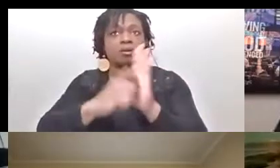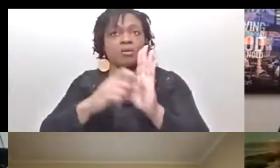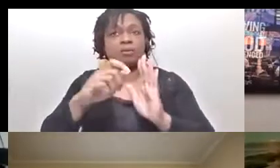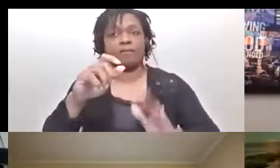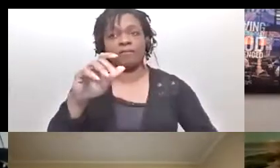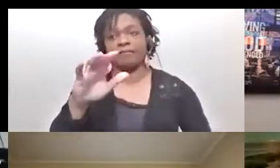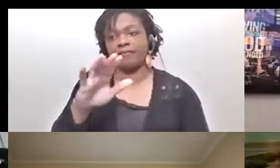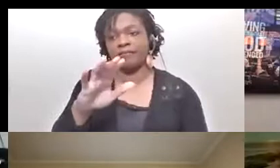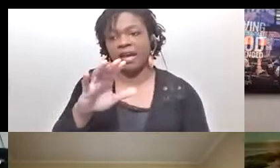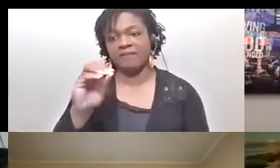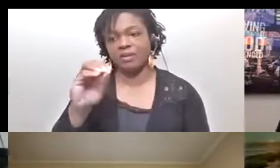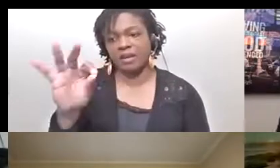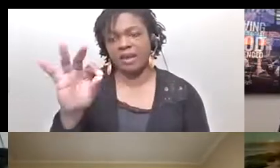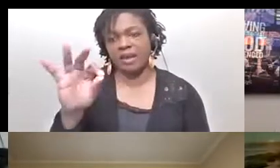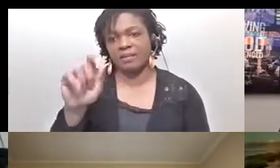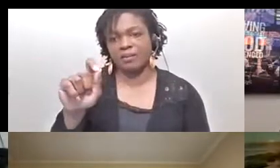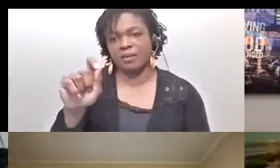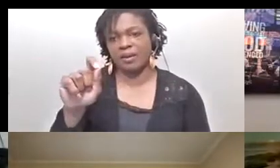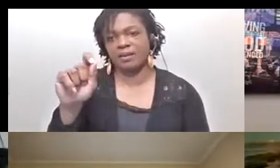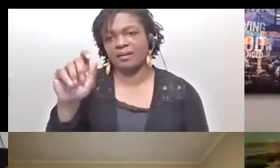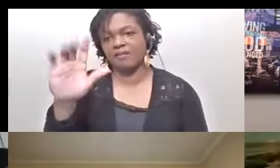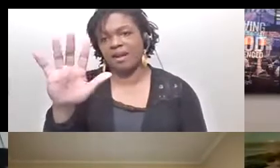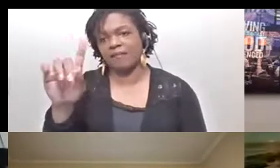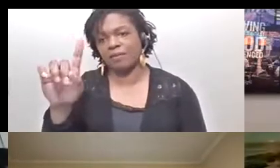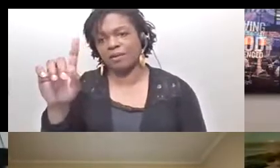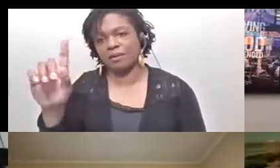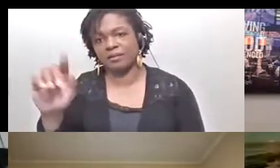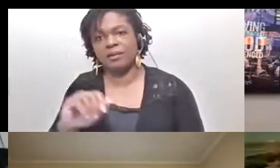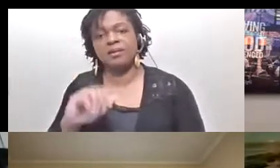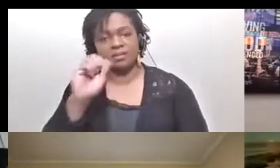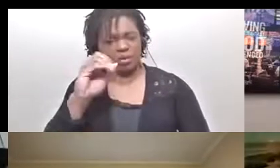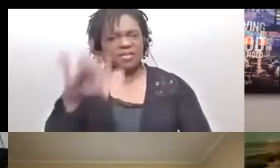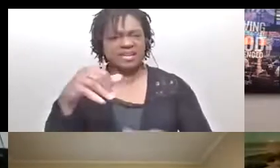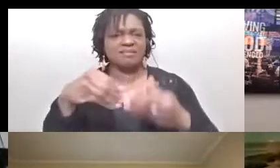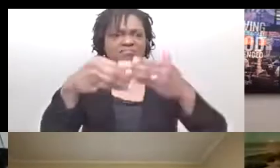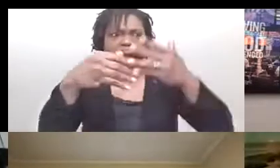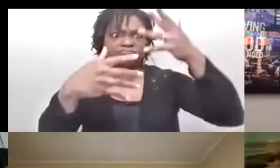905.5.1. Yeah. And it has its own section. It's a lengthy section on what